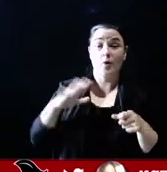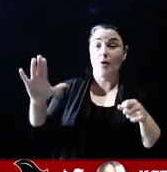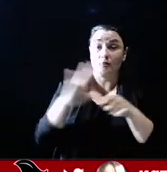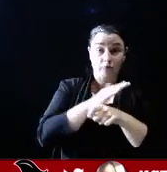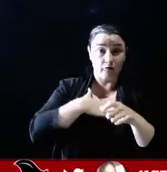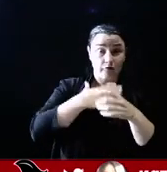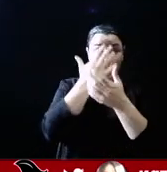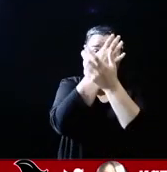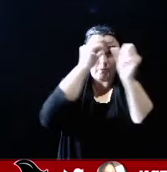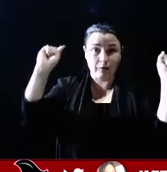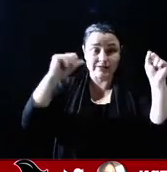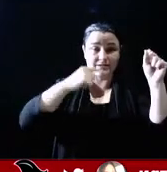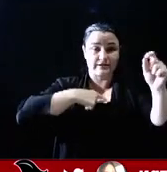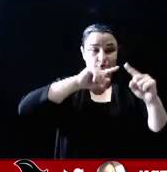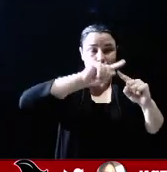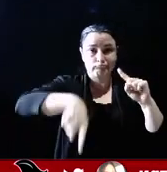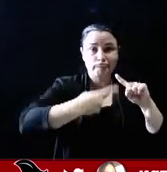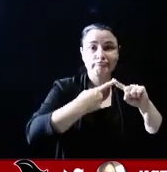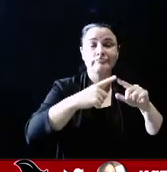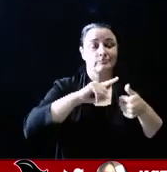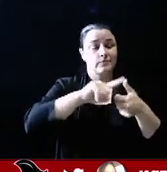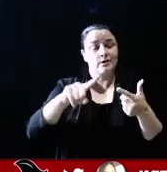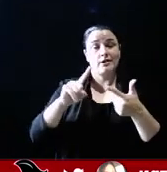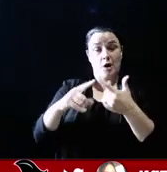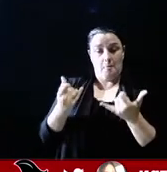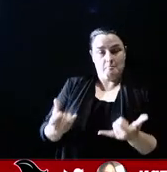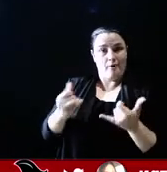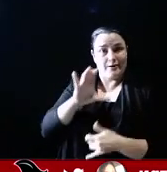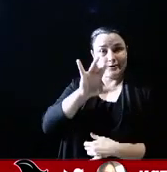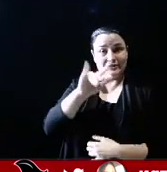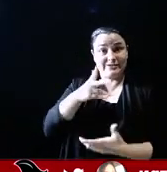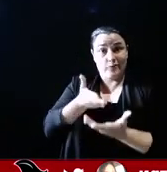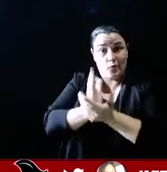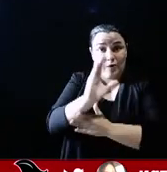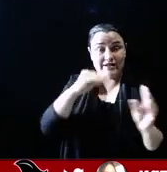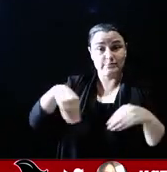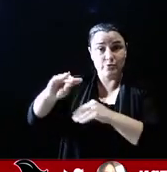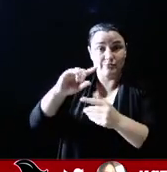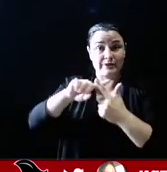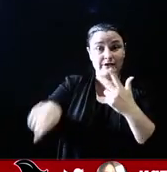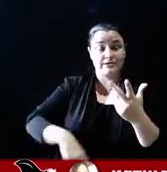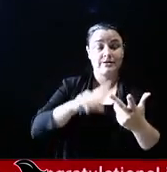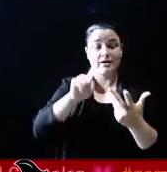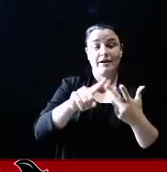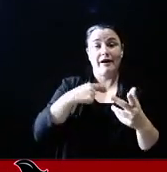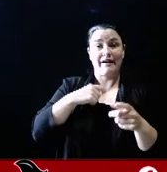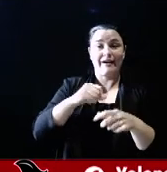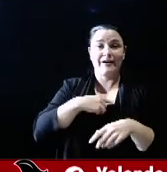cycle, a modern civil rights movement, a global pandemic, and the entire history of TikTok.